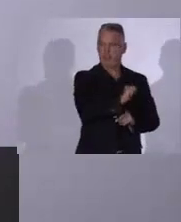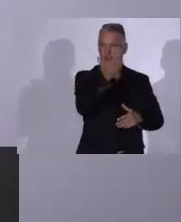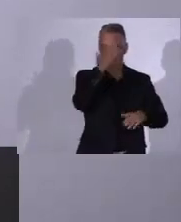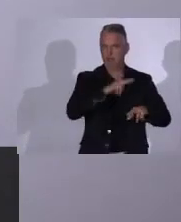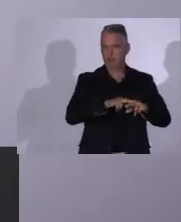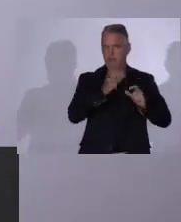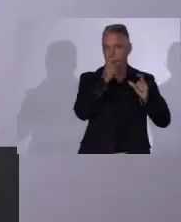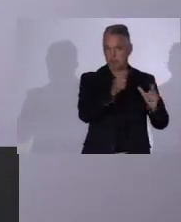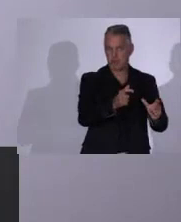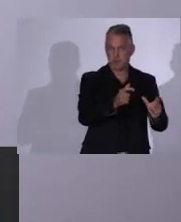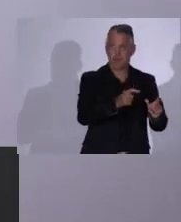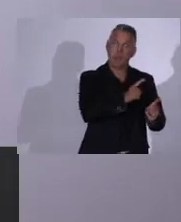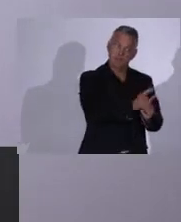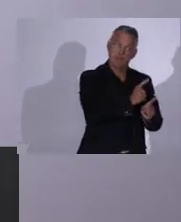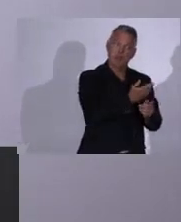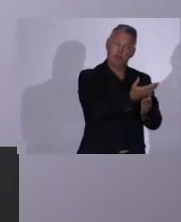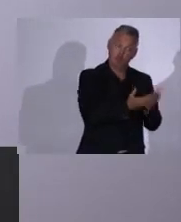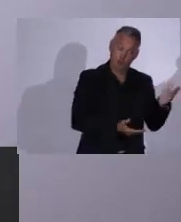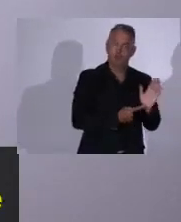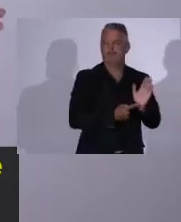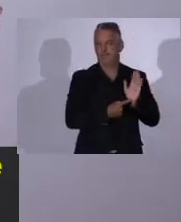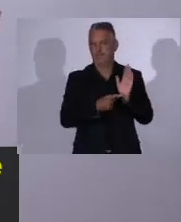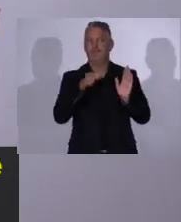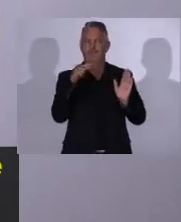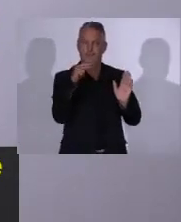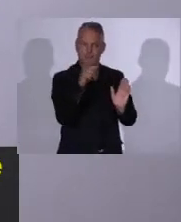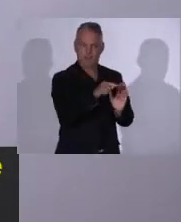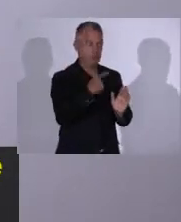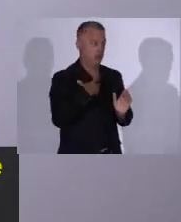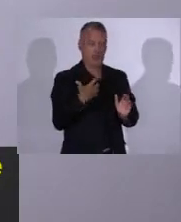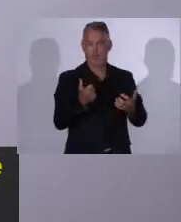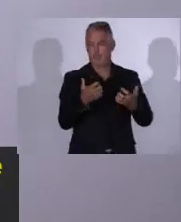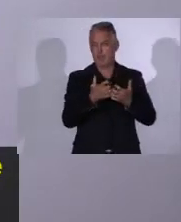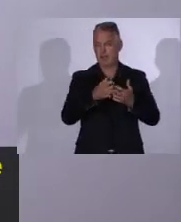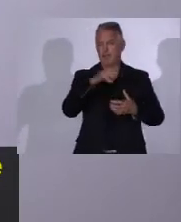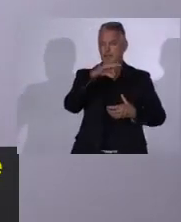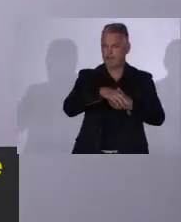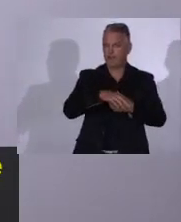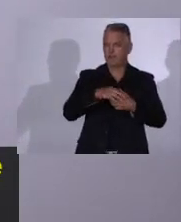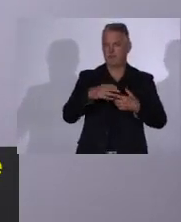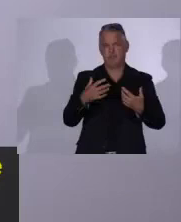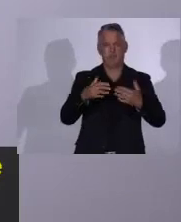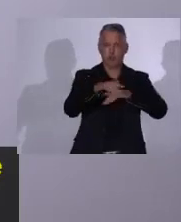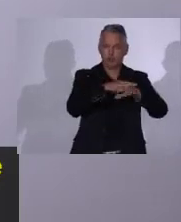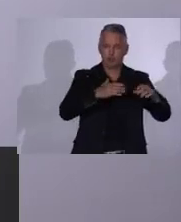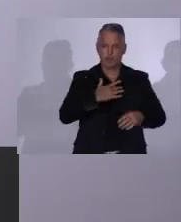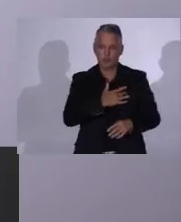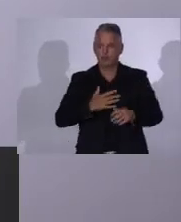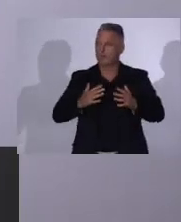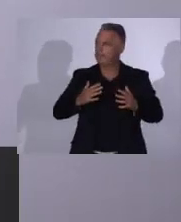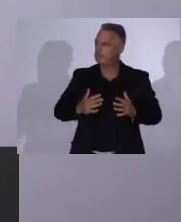well. Because there are so many and such a wide variety of benefits that are social, that are emotional, that are